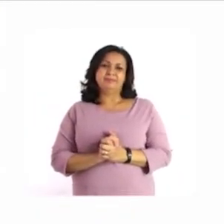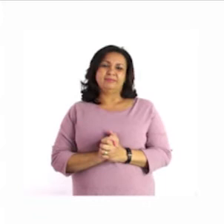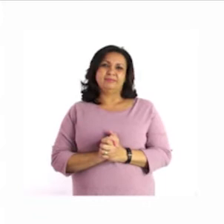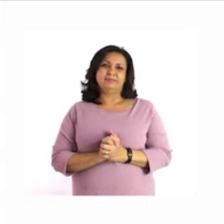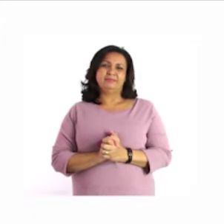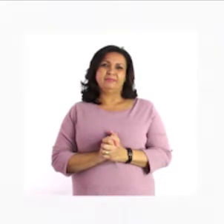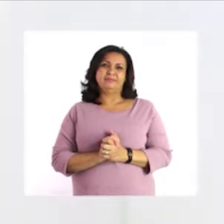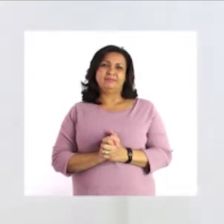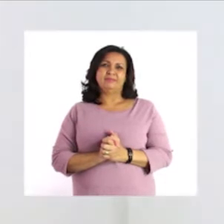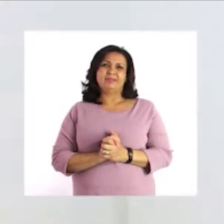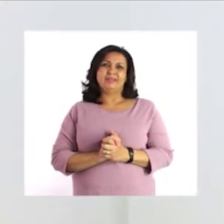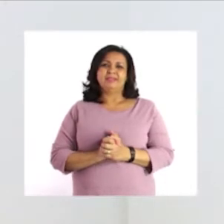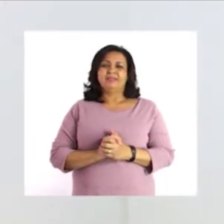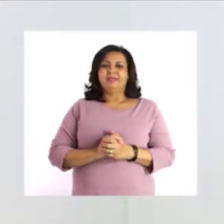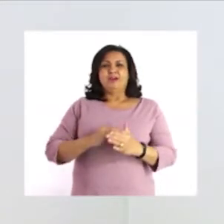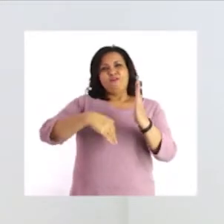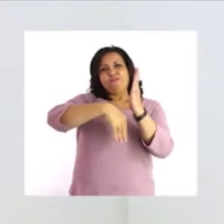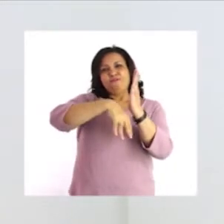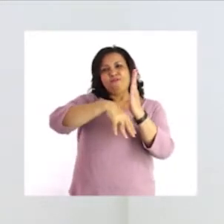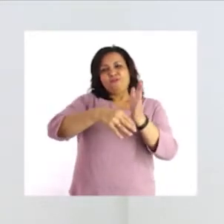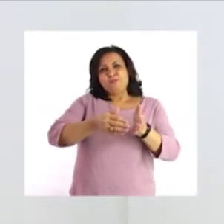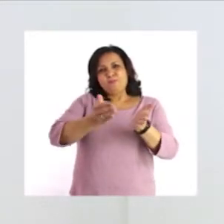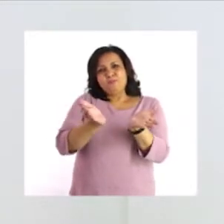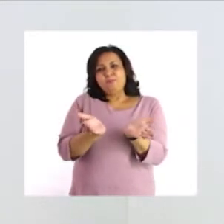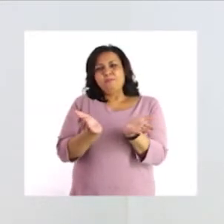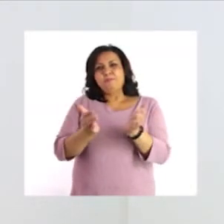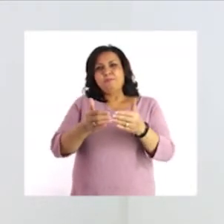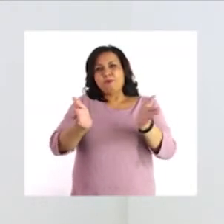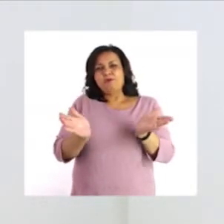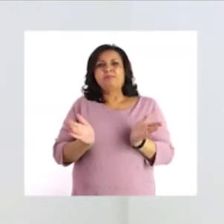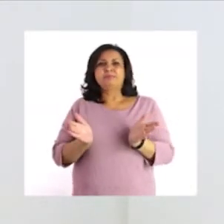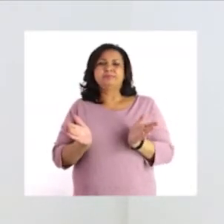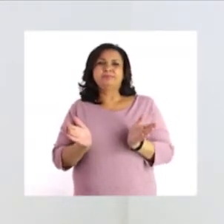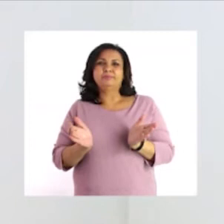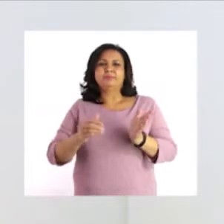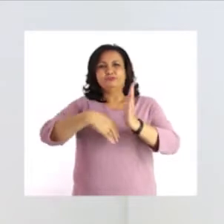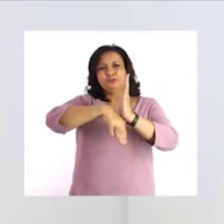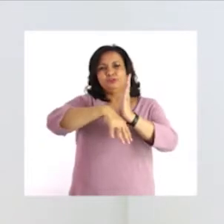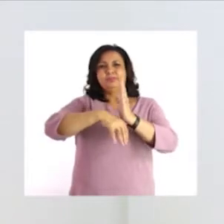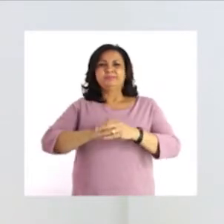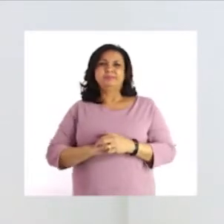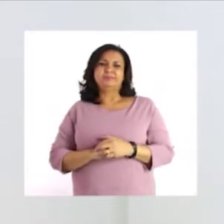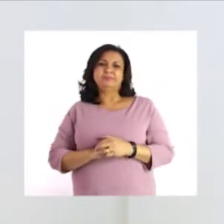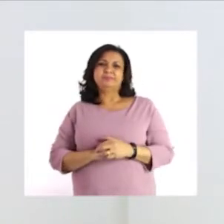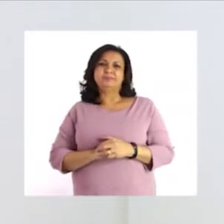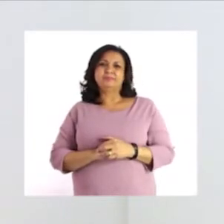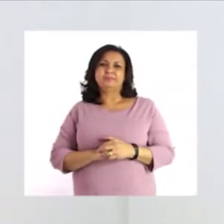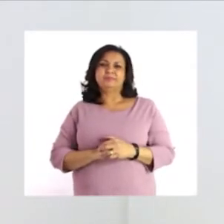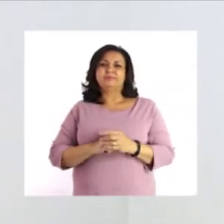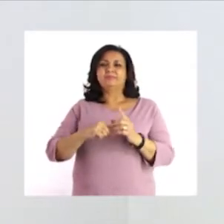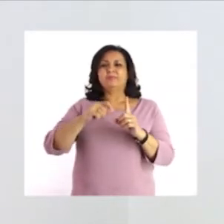I have a fruit bowl for you here. So let's look at the colors of the fruits that we have here. A